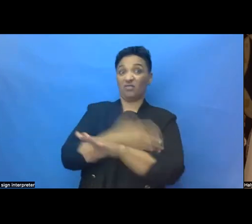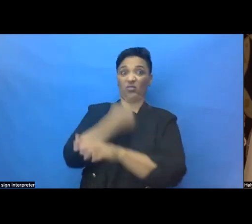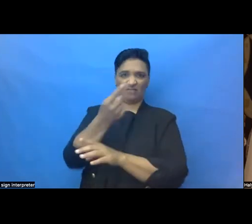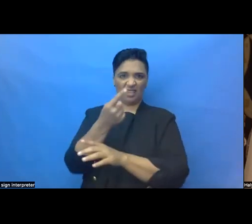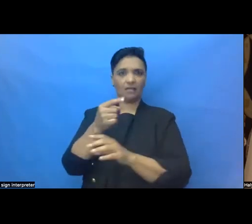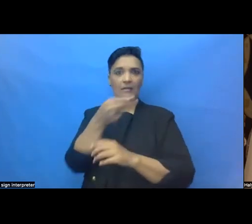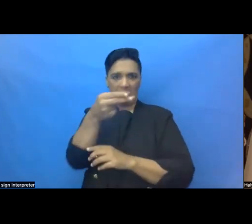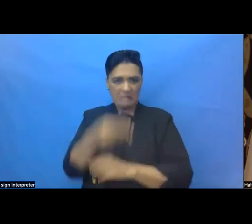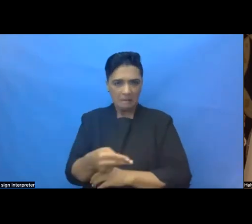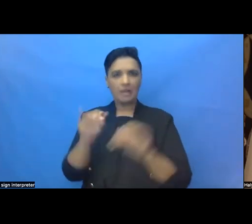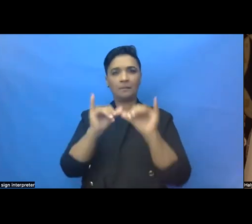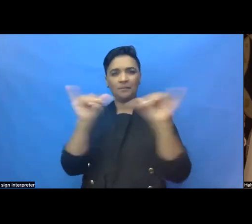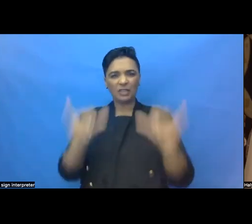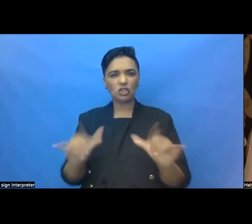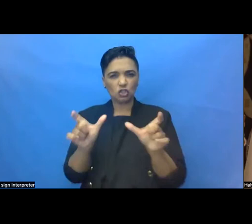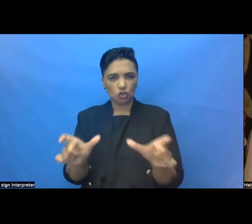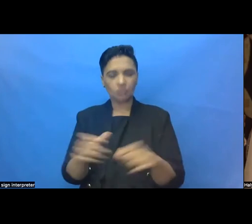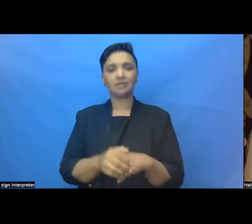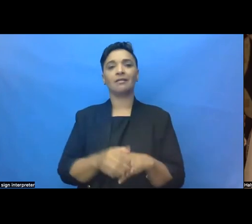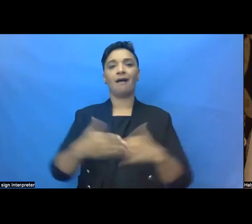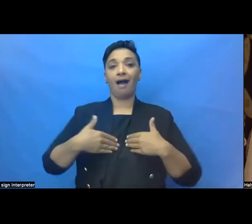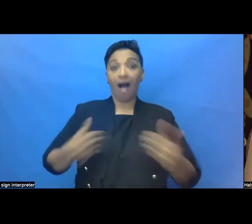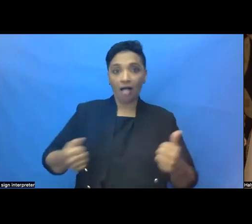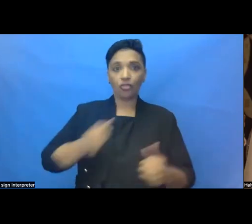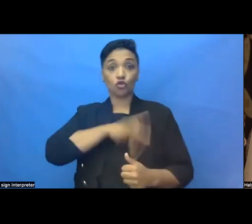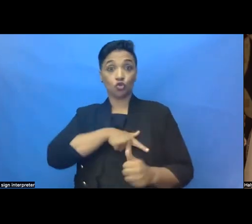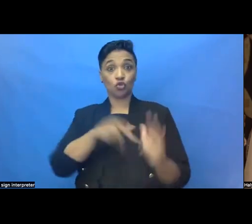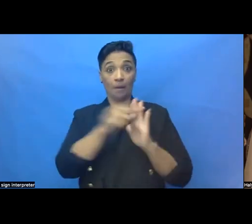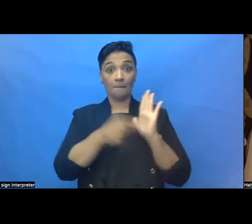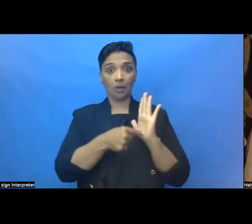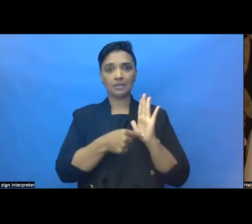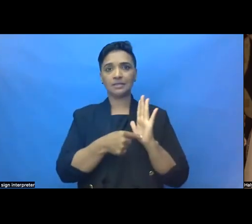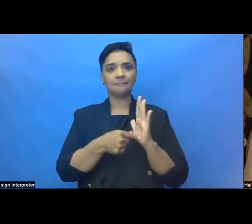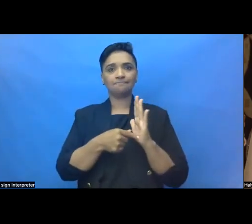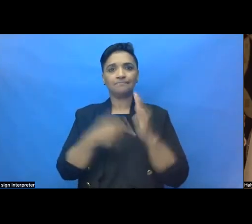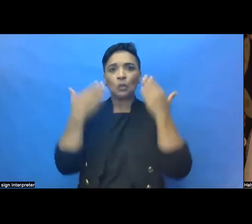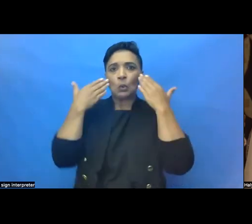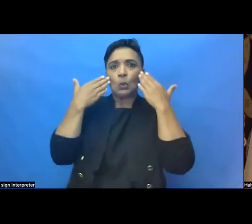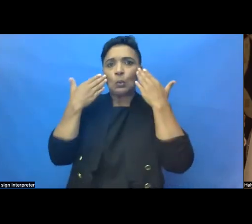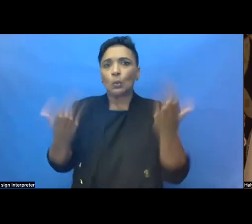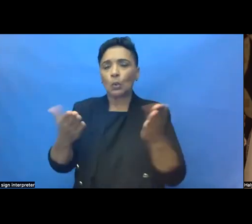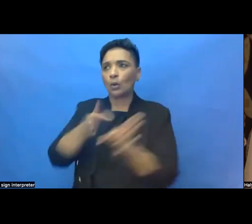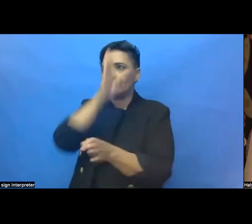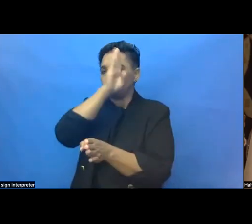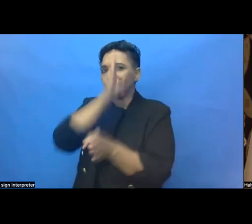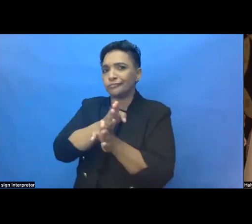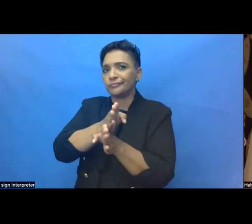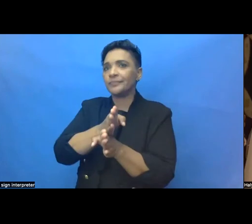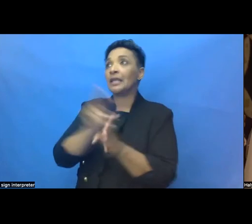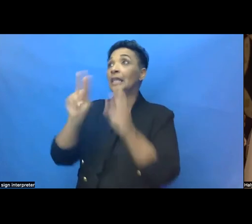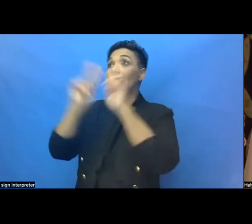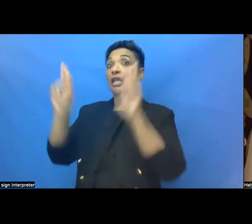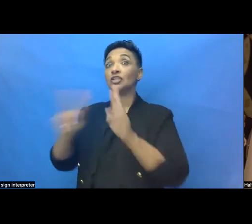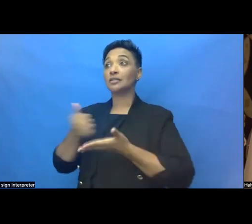under Ministry of Social Policy and Ministry of Health, are still a blind spot to both government officials and the international relief